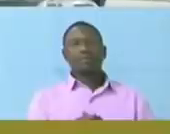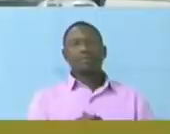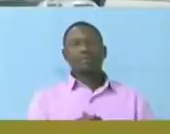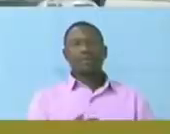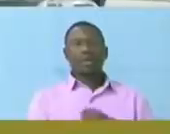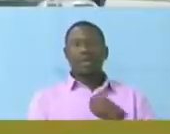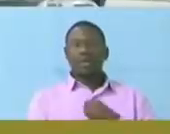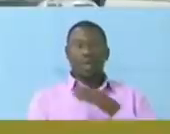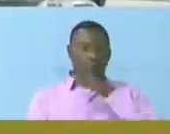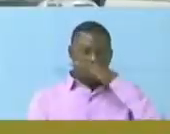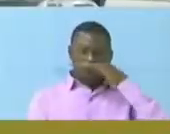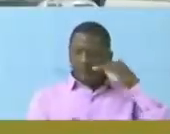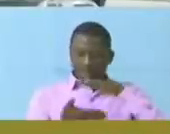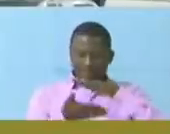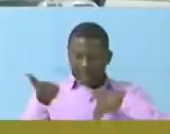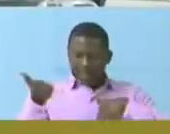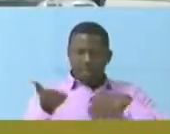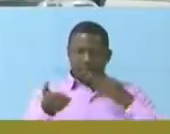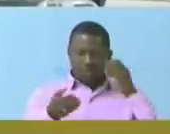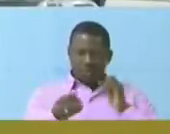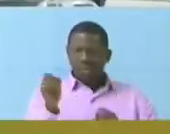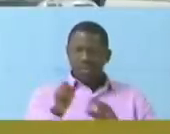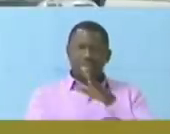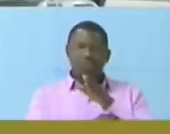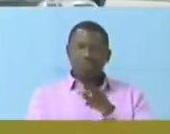The white paper was sent to AG's chambers. And